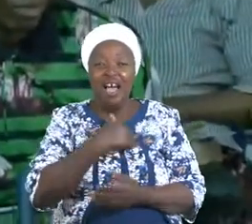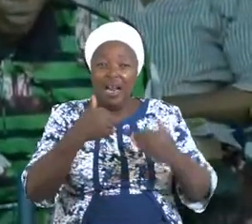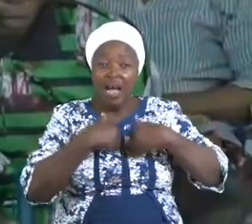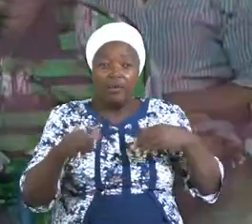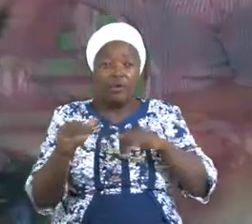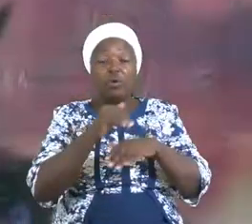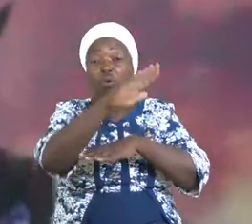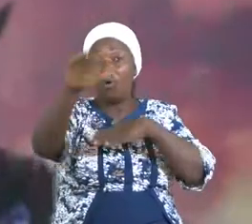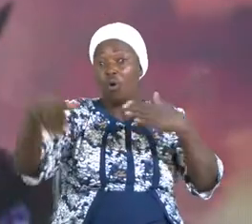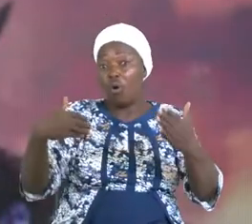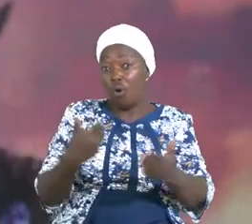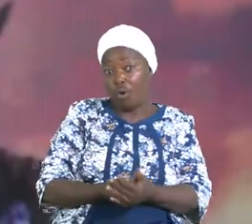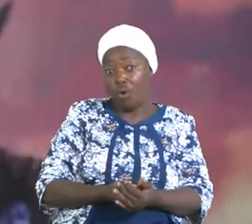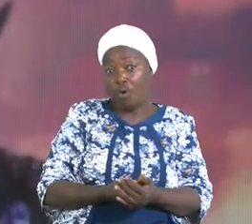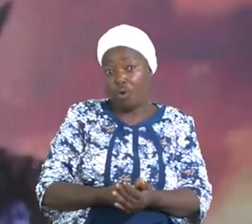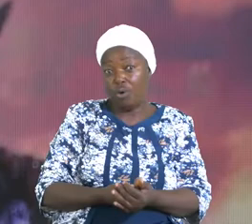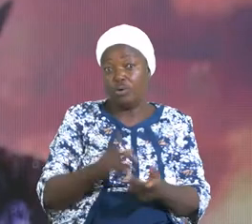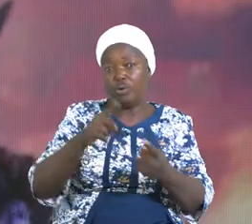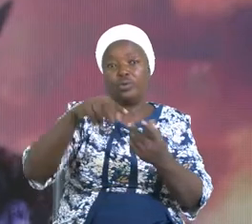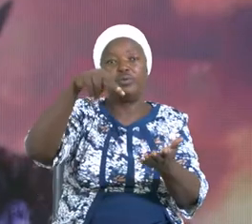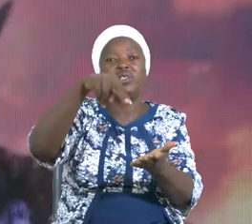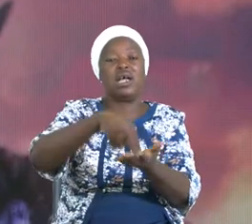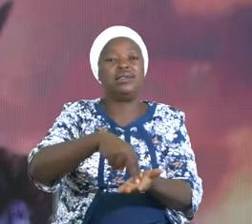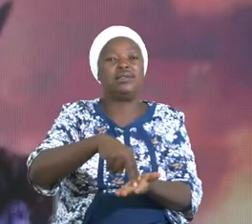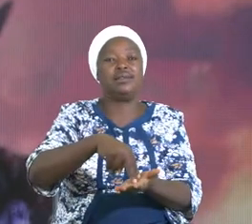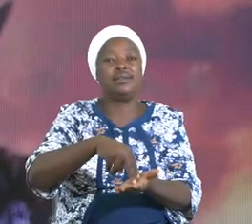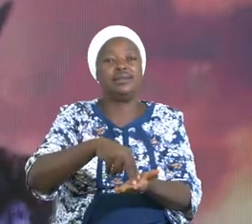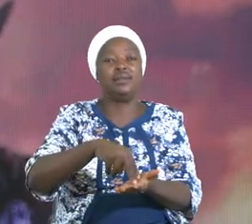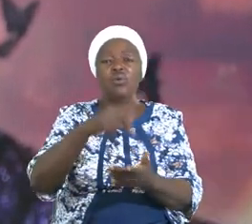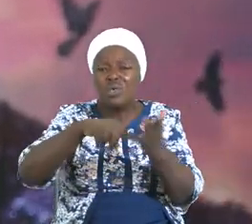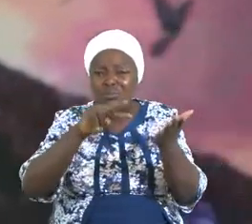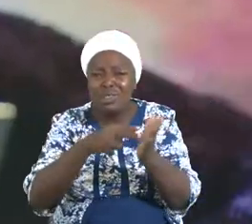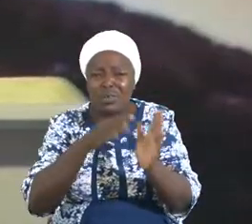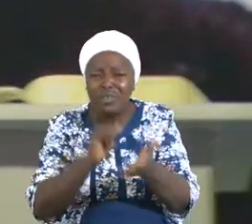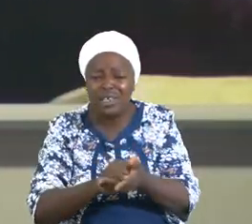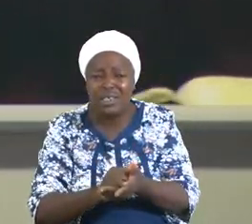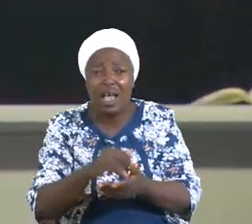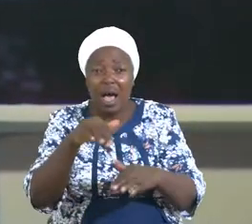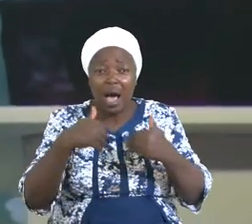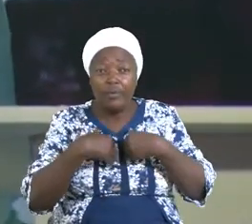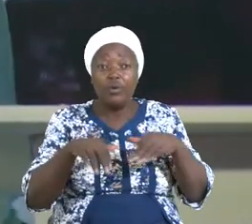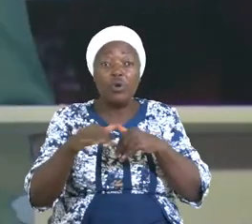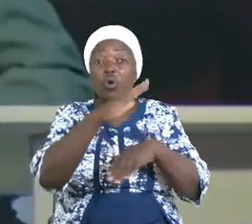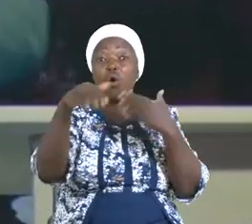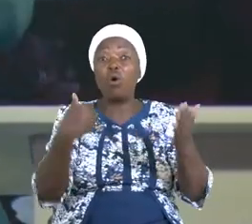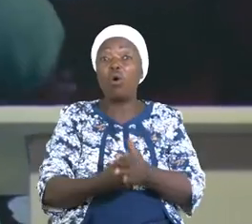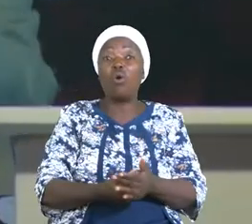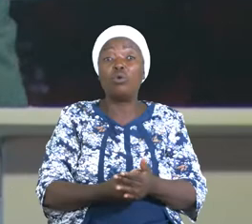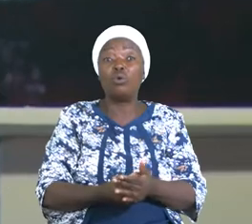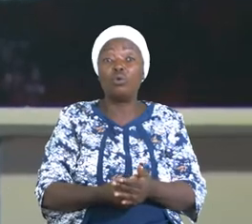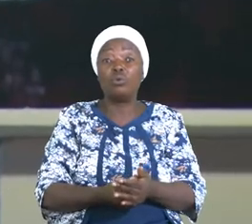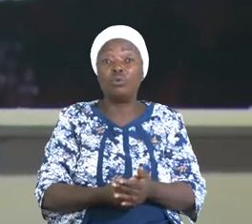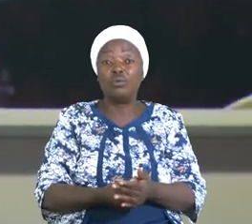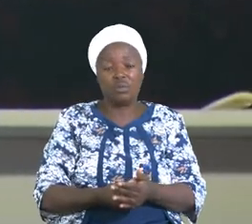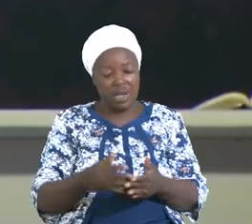all to stand. What does that mean? Having done all, let me